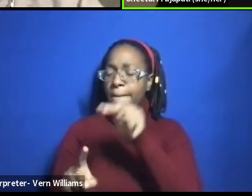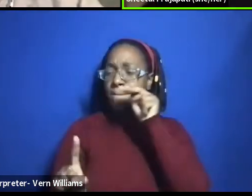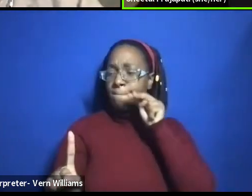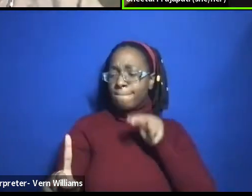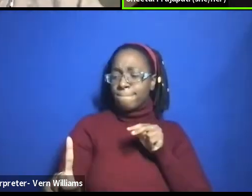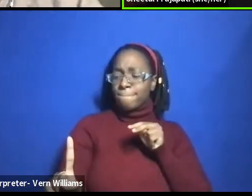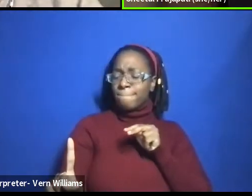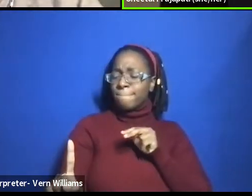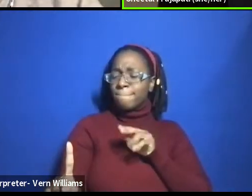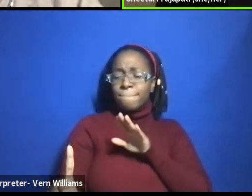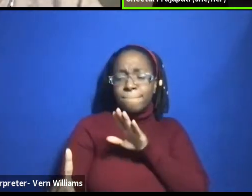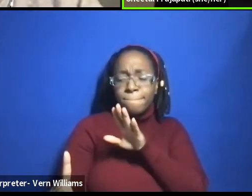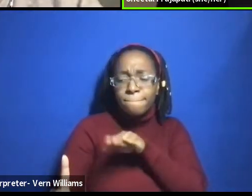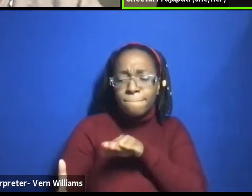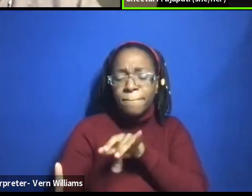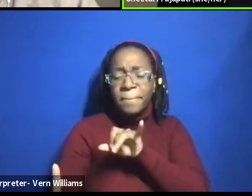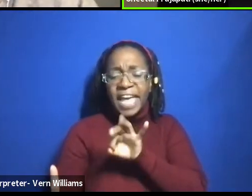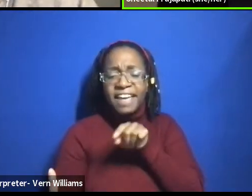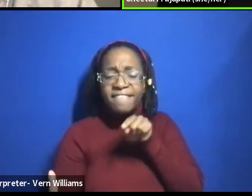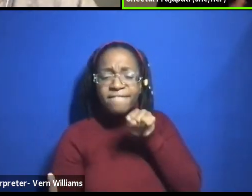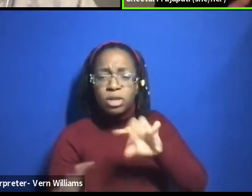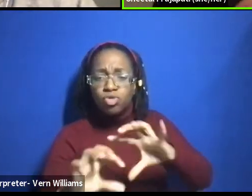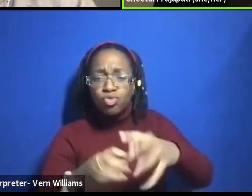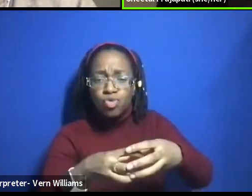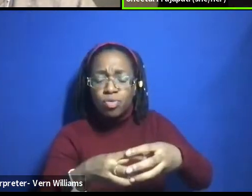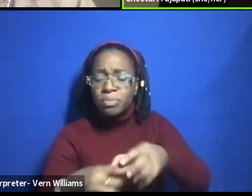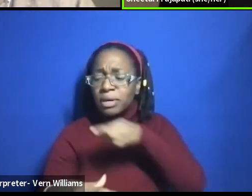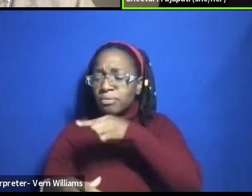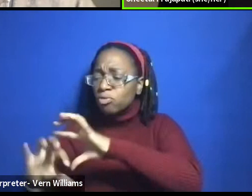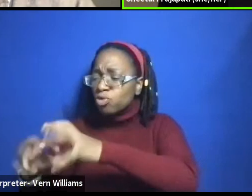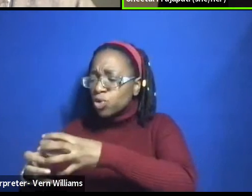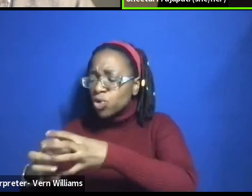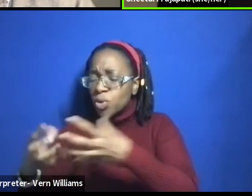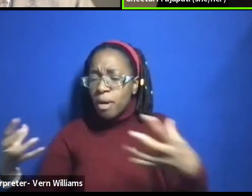better if this group of people worked together on it, and here's why.